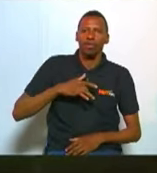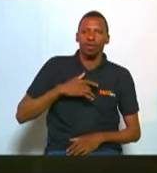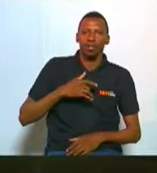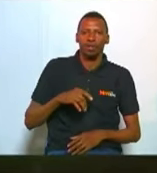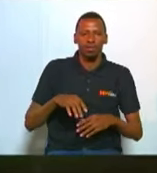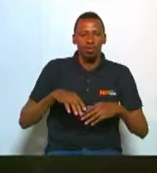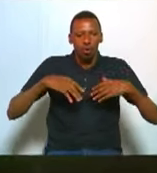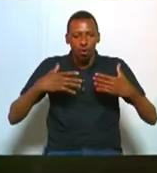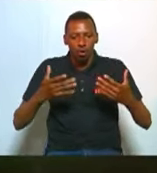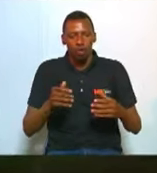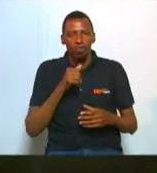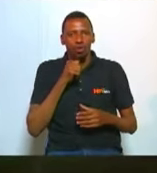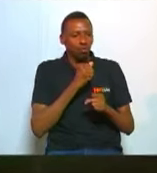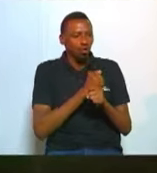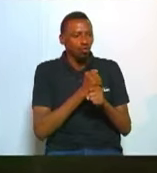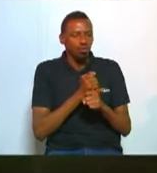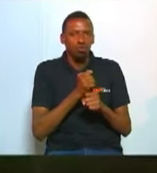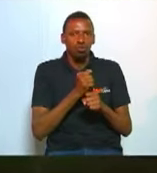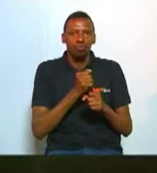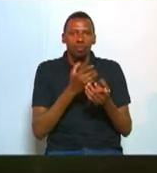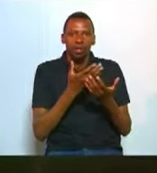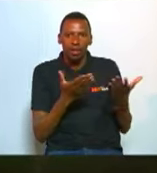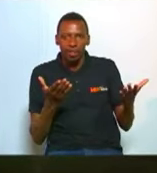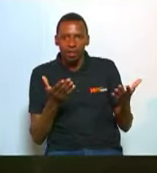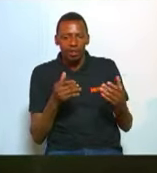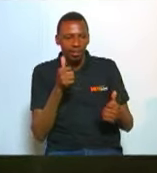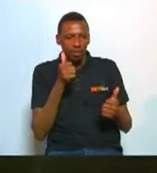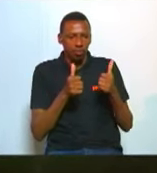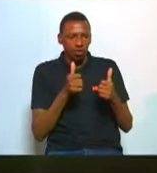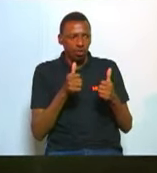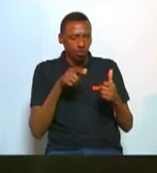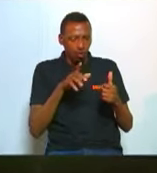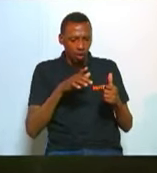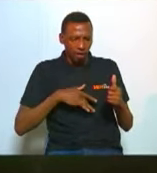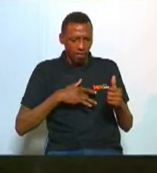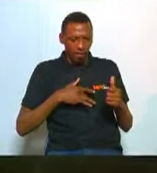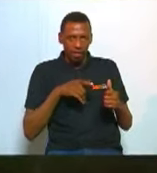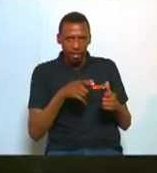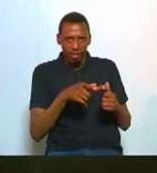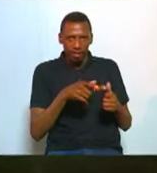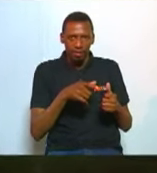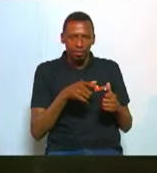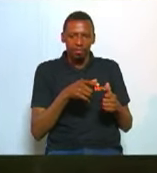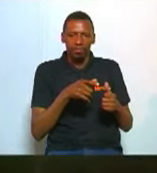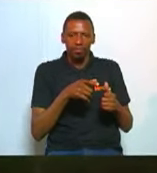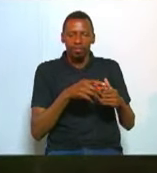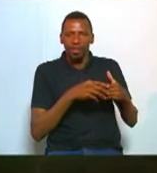the things that your feelings make you want to do.